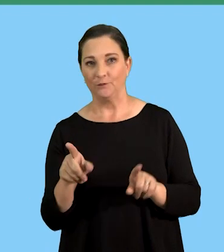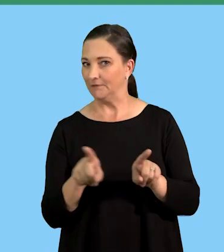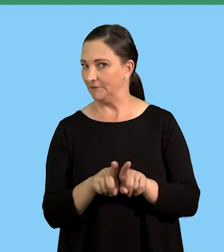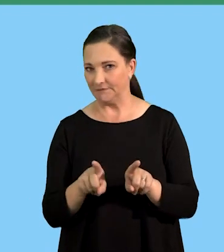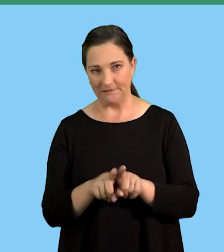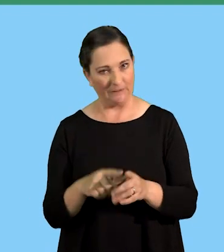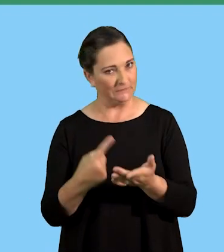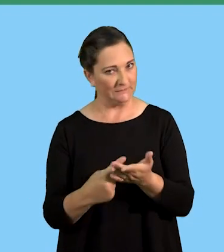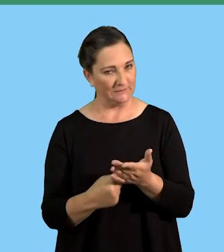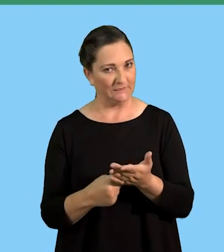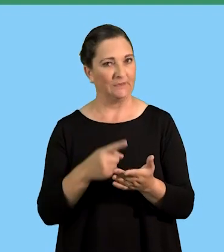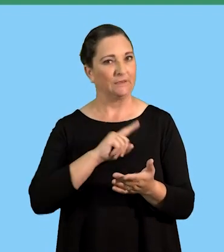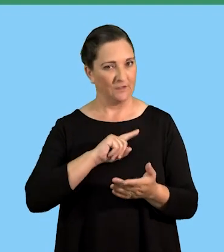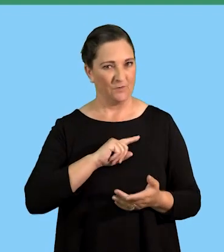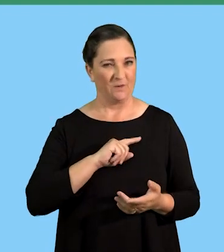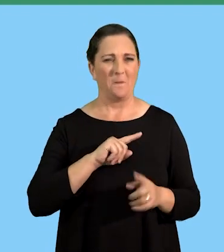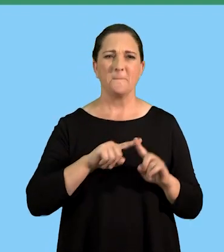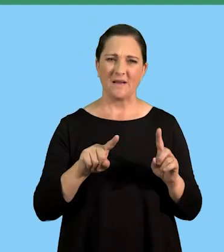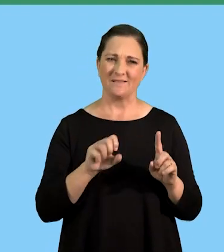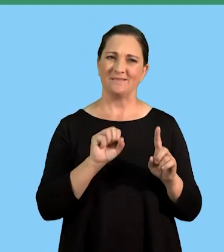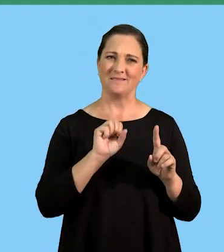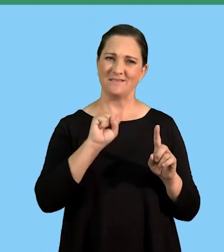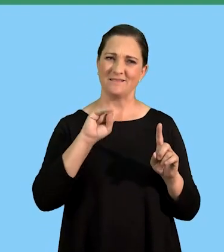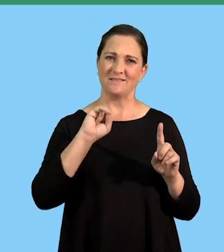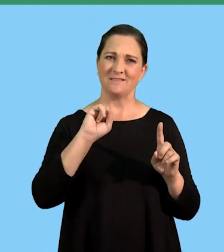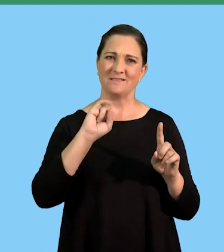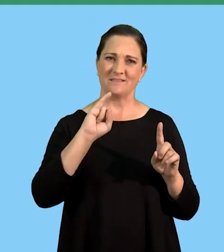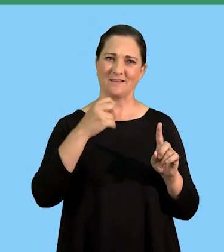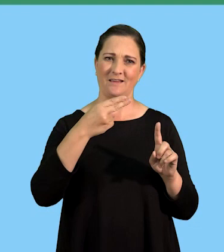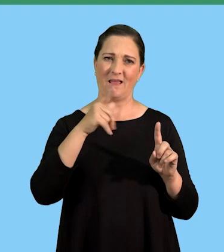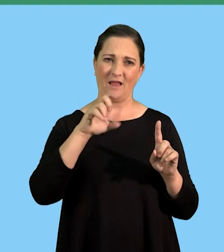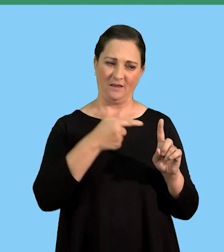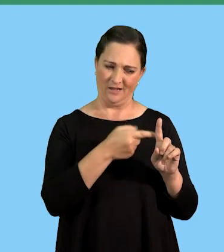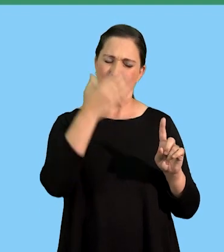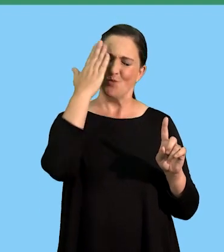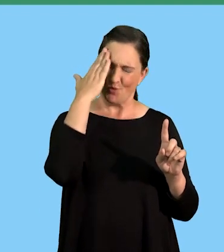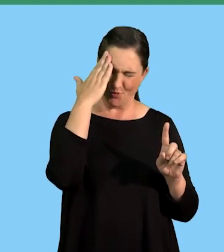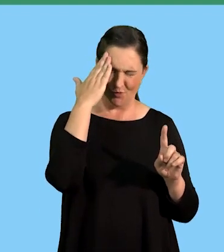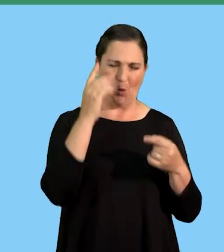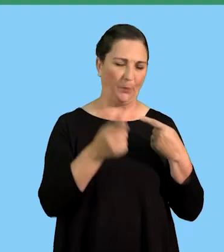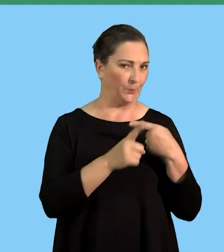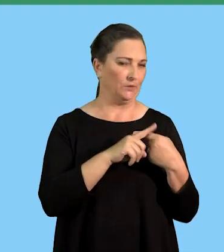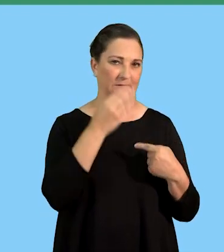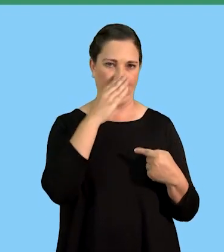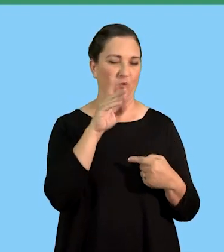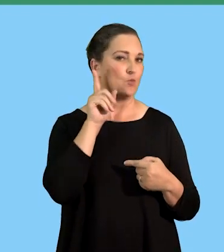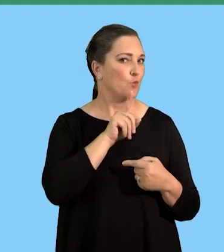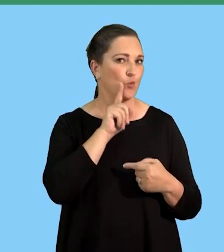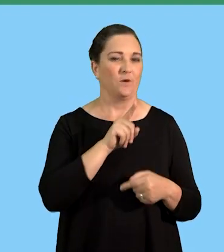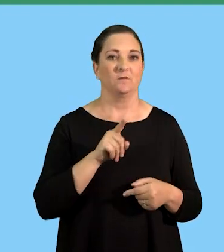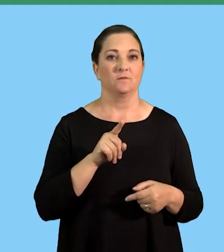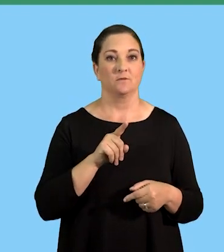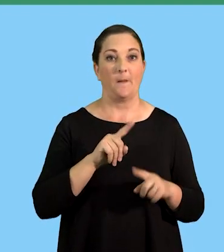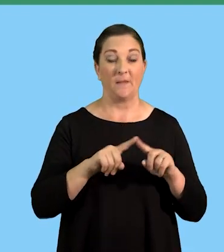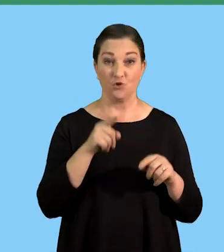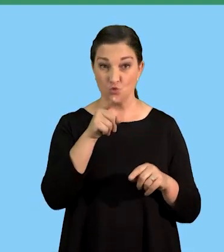And in the scenario, we saw that Sihle always knows that he has a positive attitude and there's always more to learn. So you